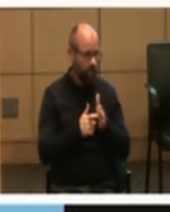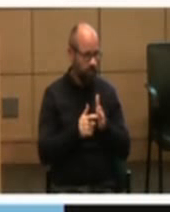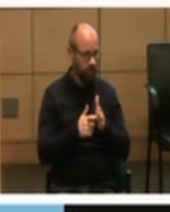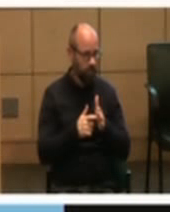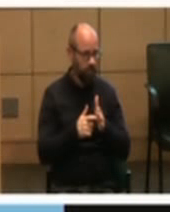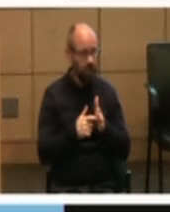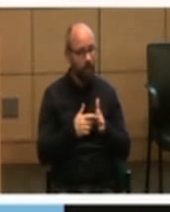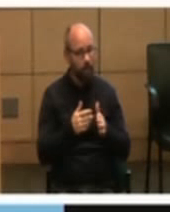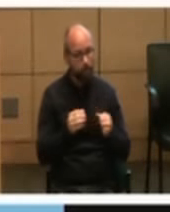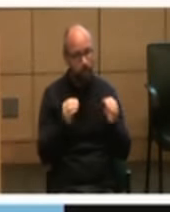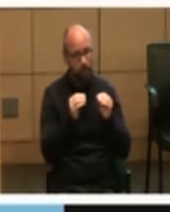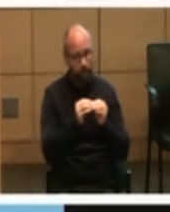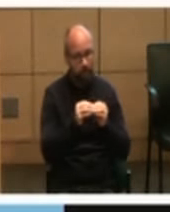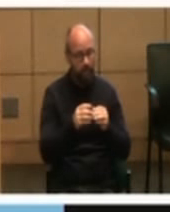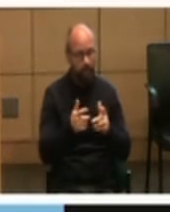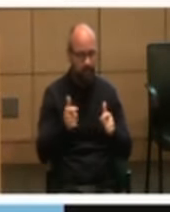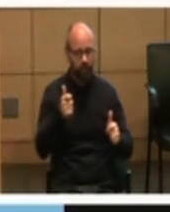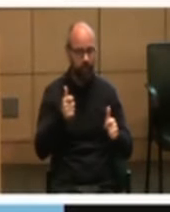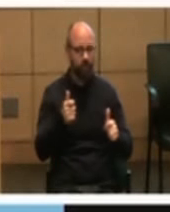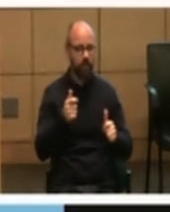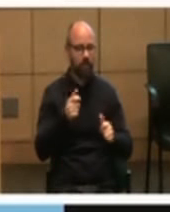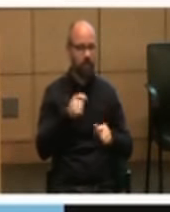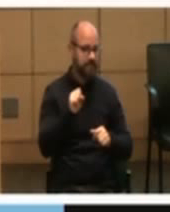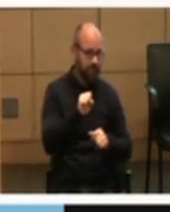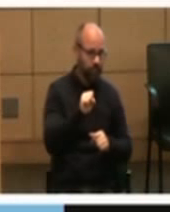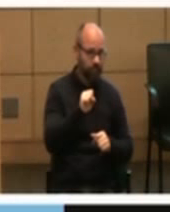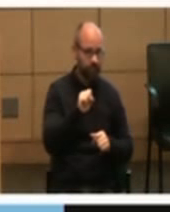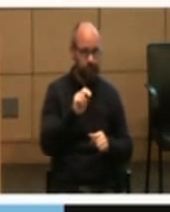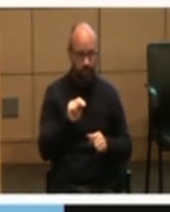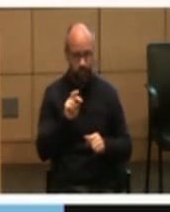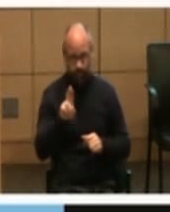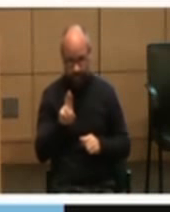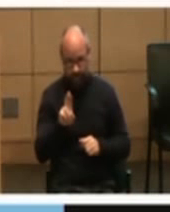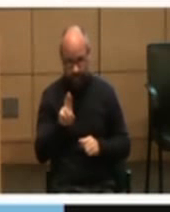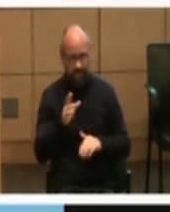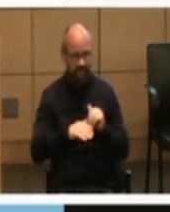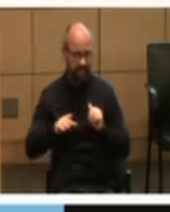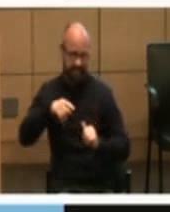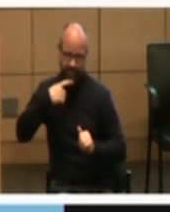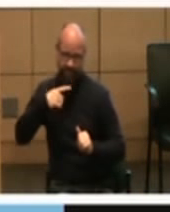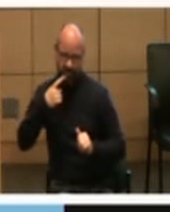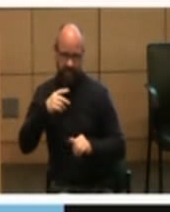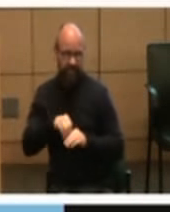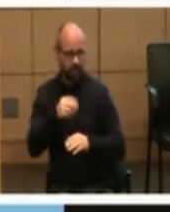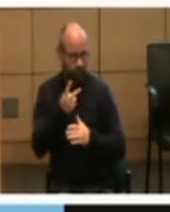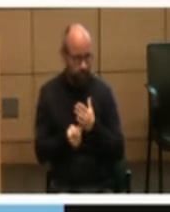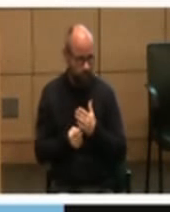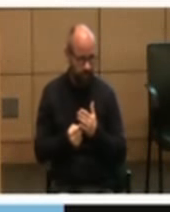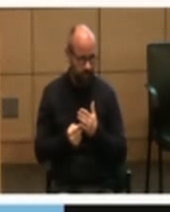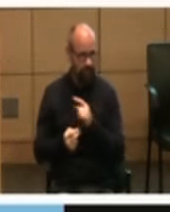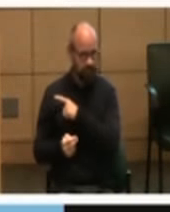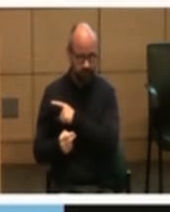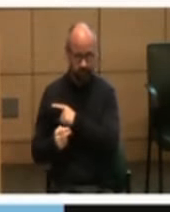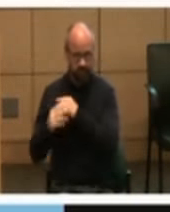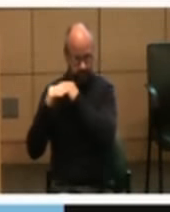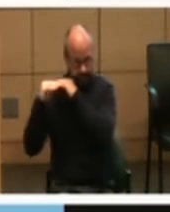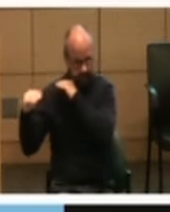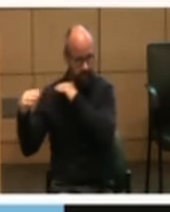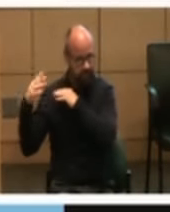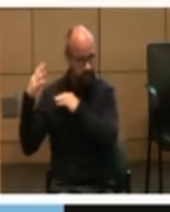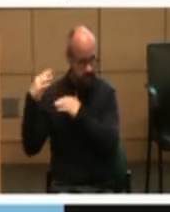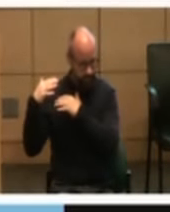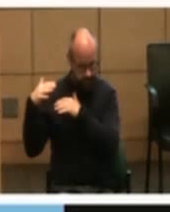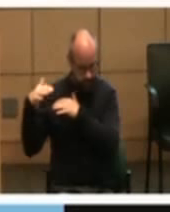their peers with normal hearing to achieve the same level of performance in both maskers. So for both